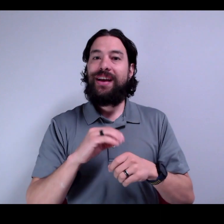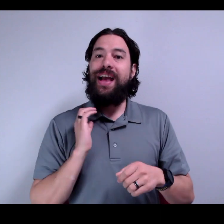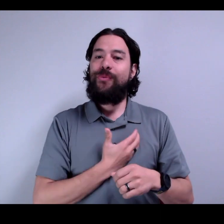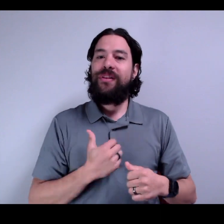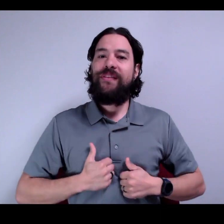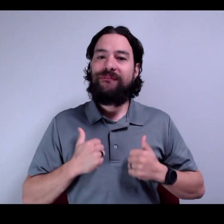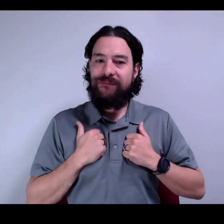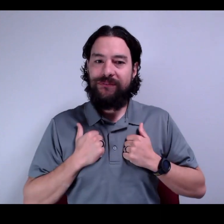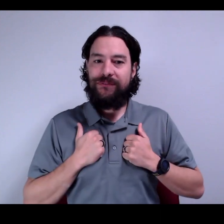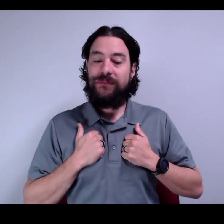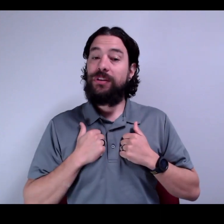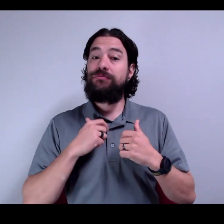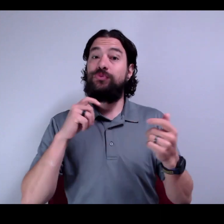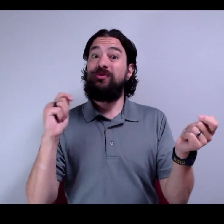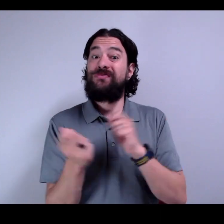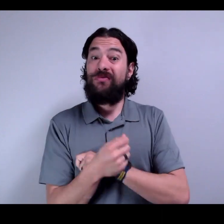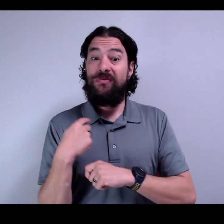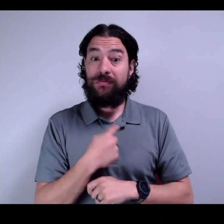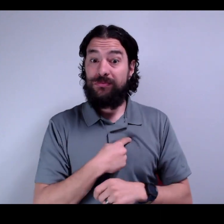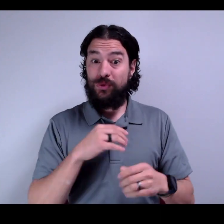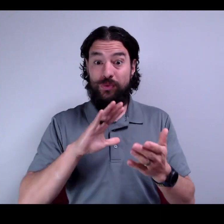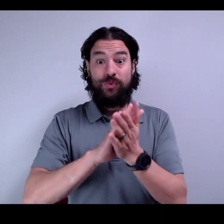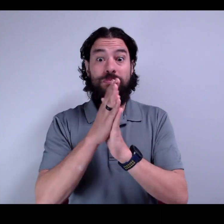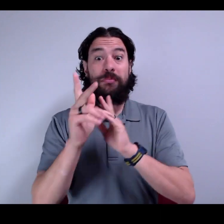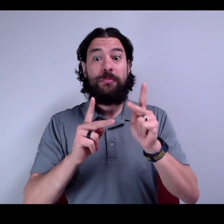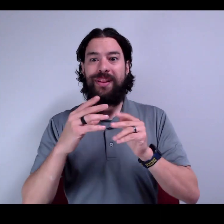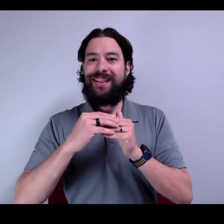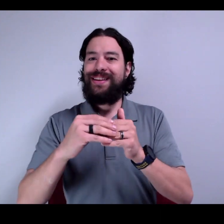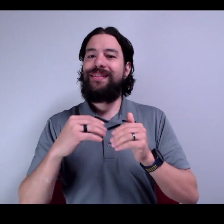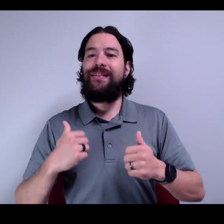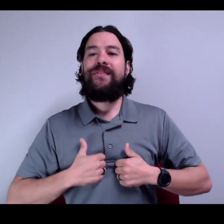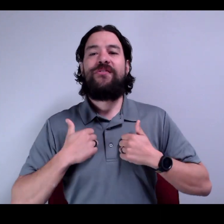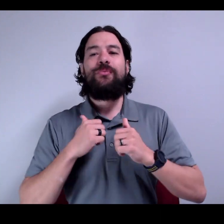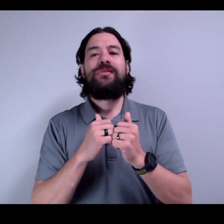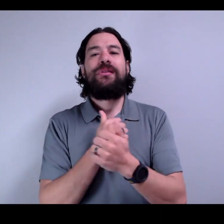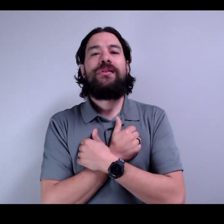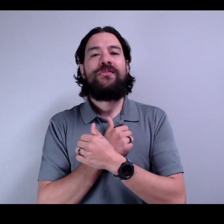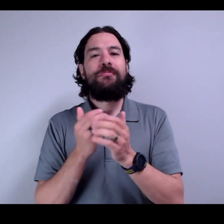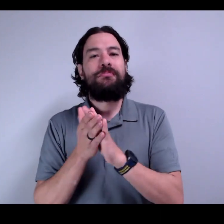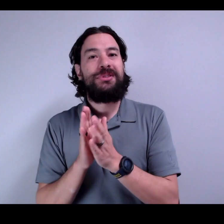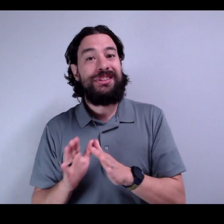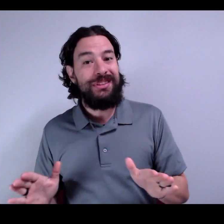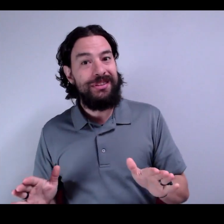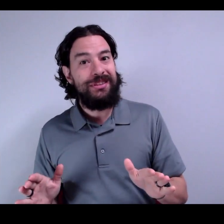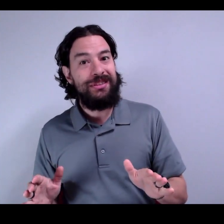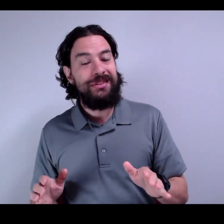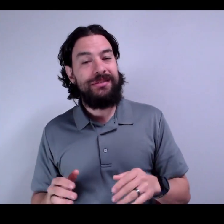own lives and transform us into people who lead lives of love and peace.